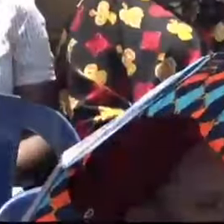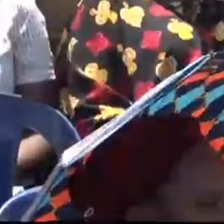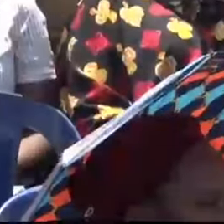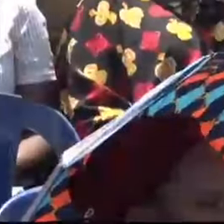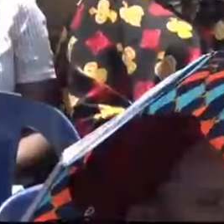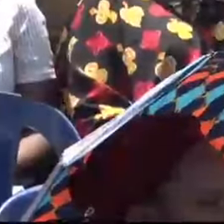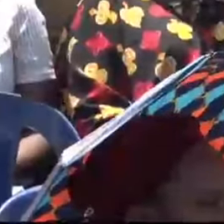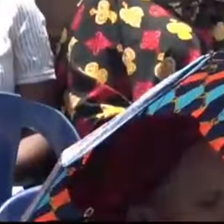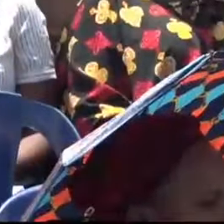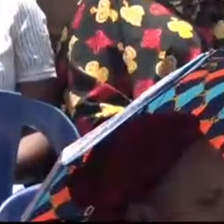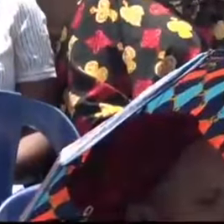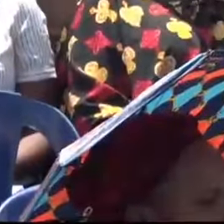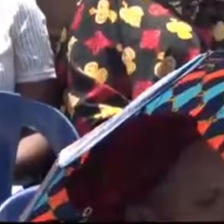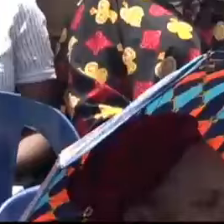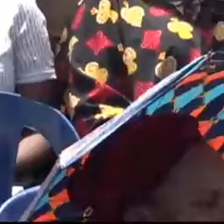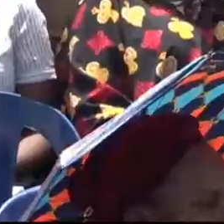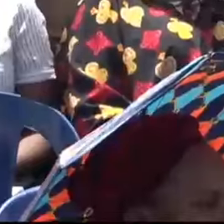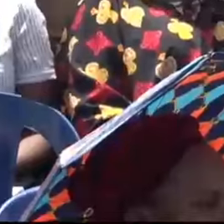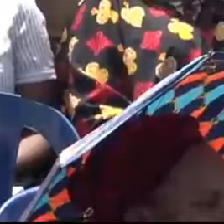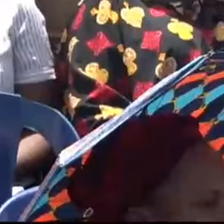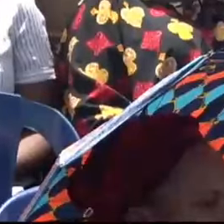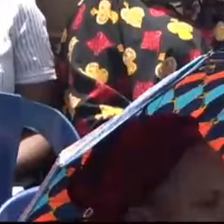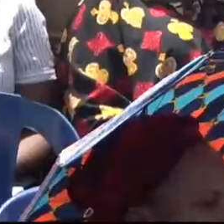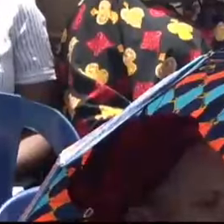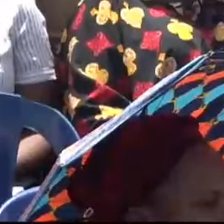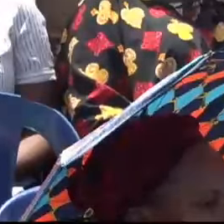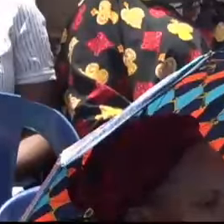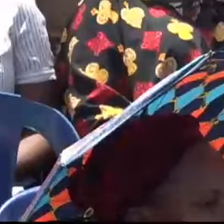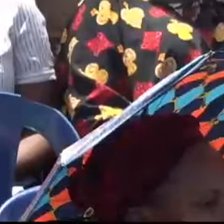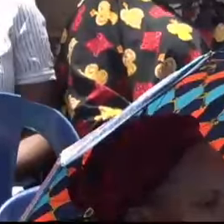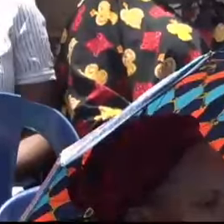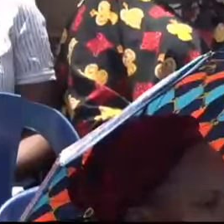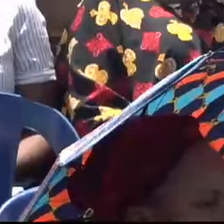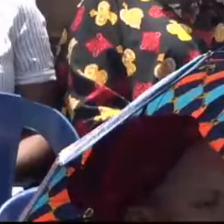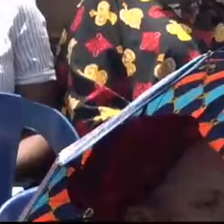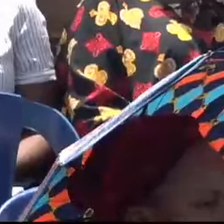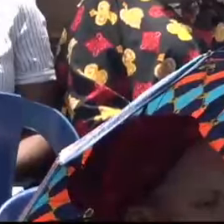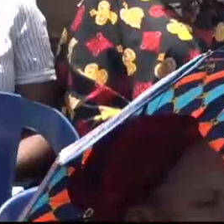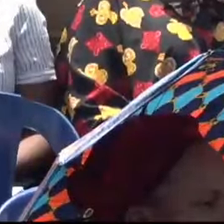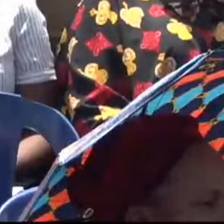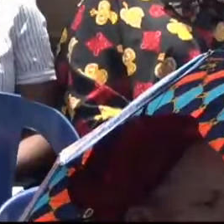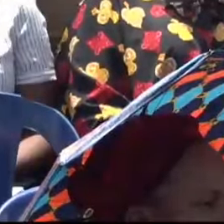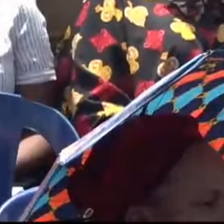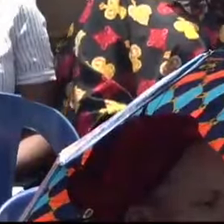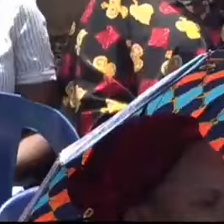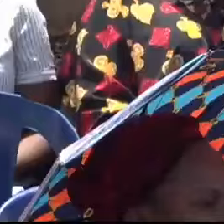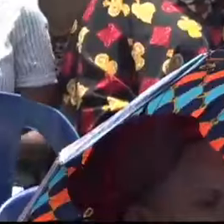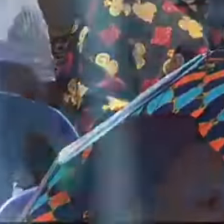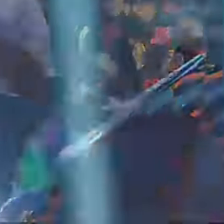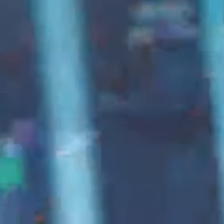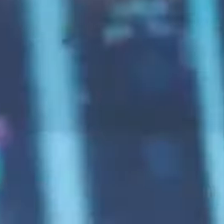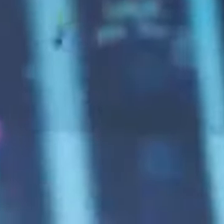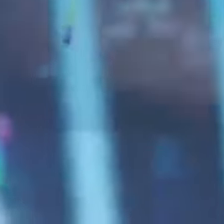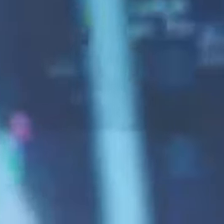He called me by name. And because he named you, the master has named you. Look at